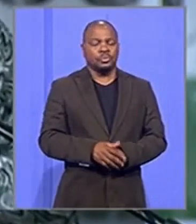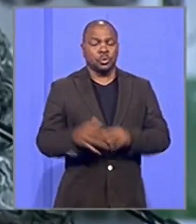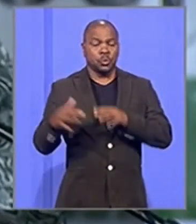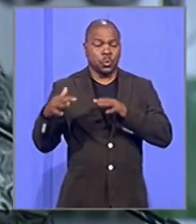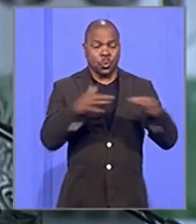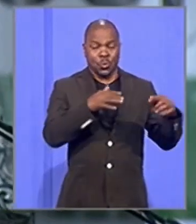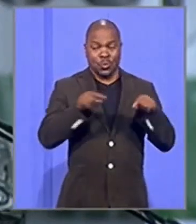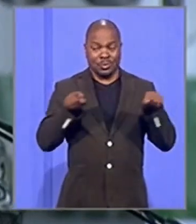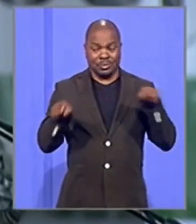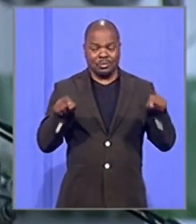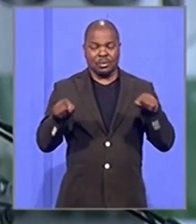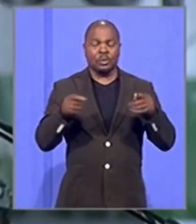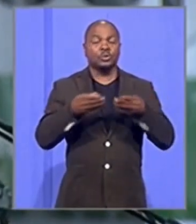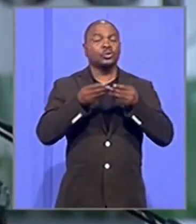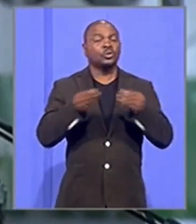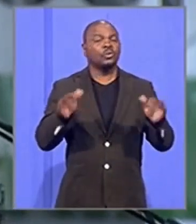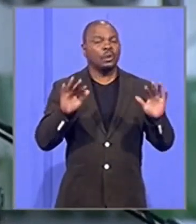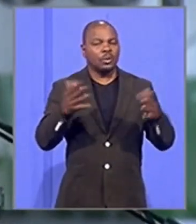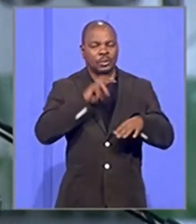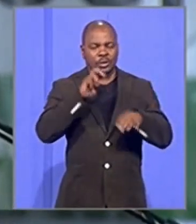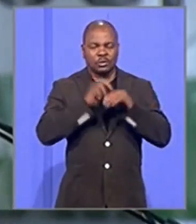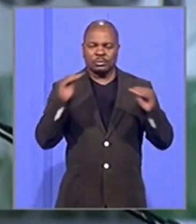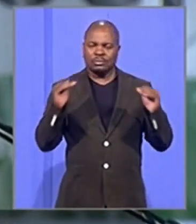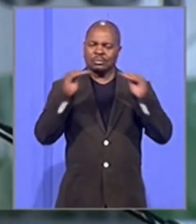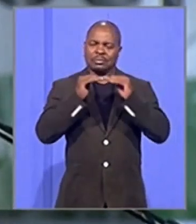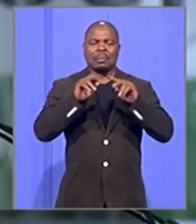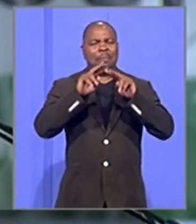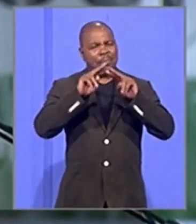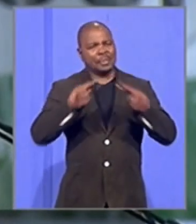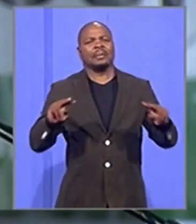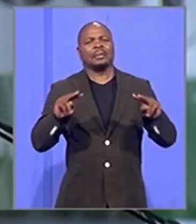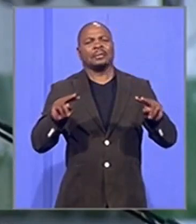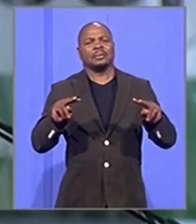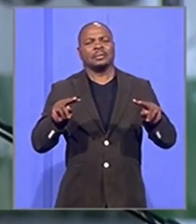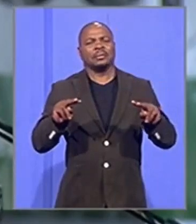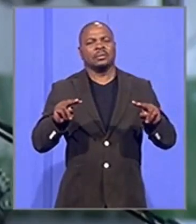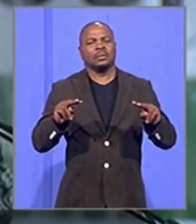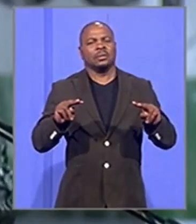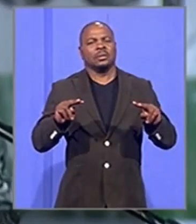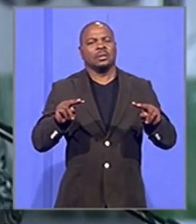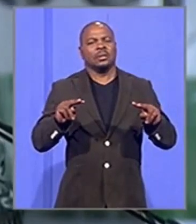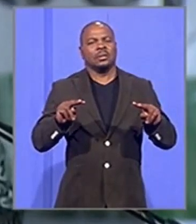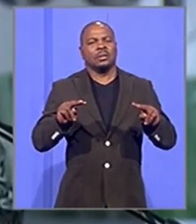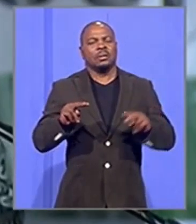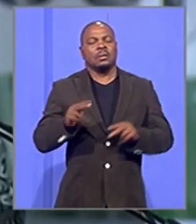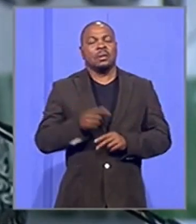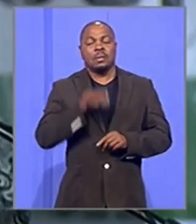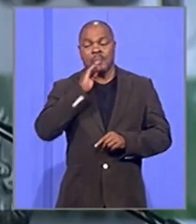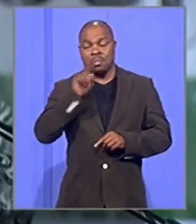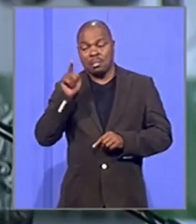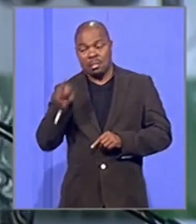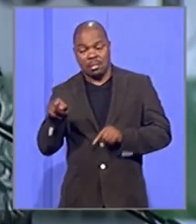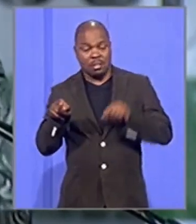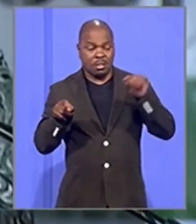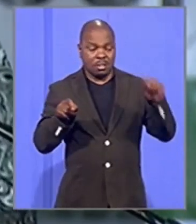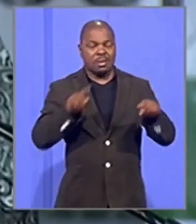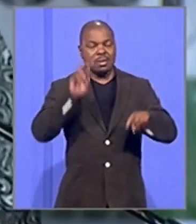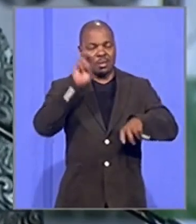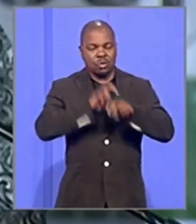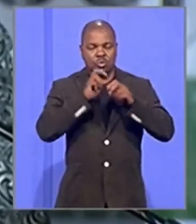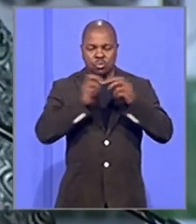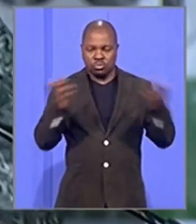conflict is a just and lasting peace, and that both sides must come